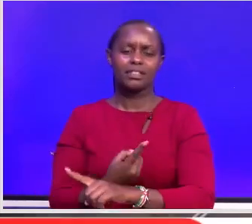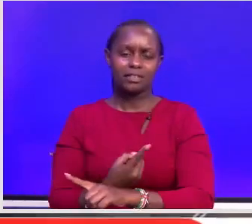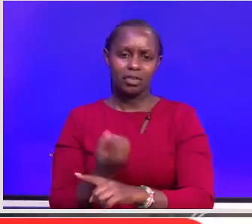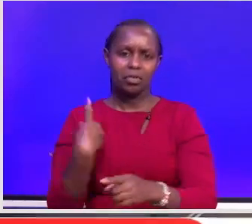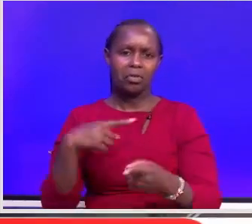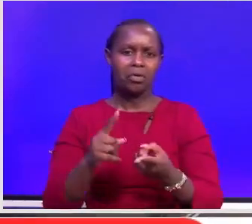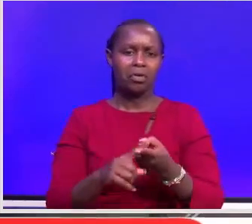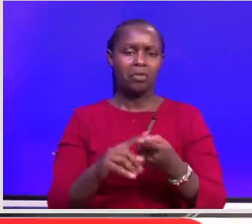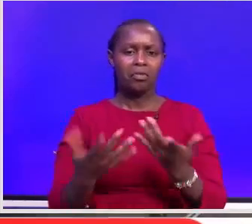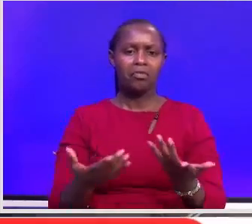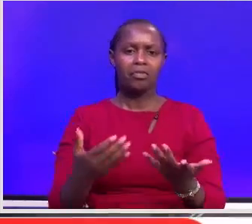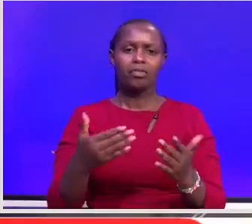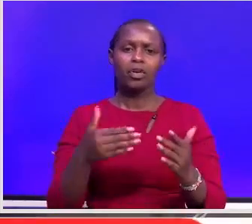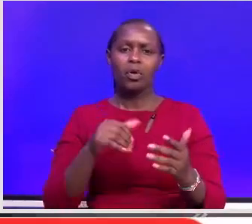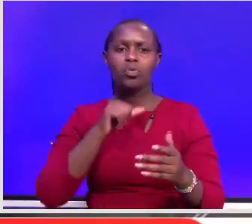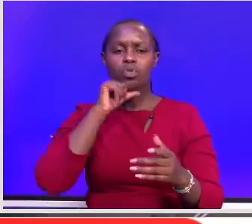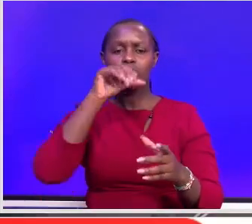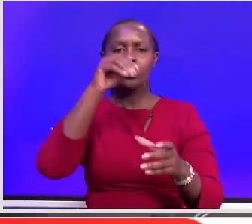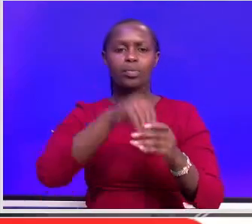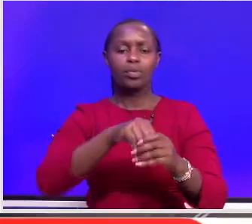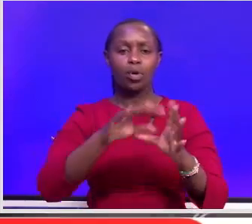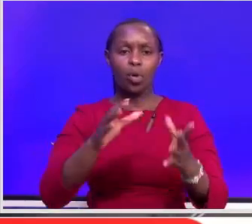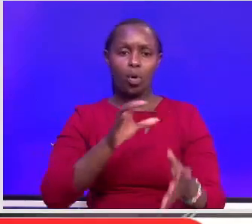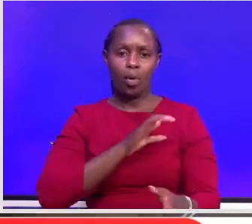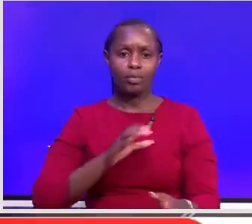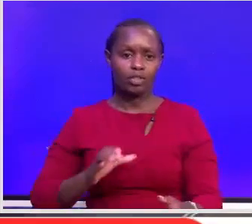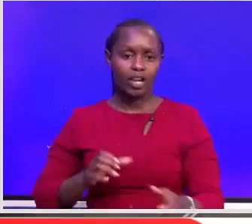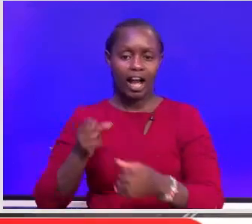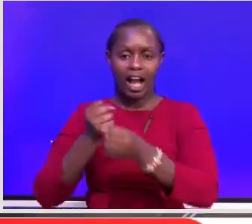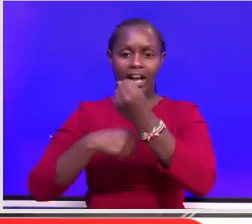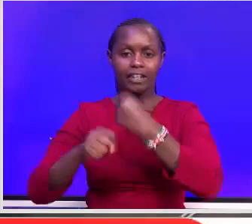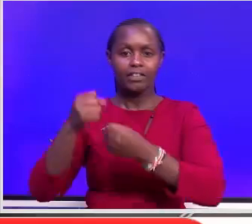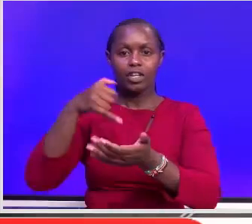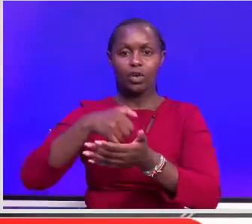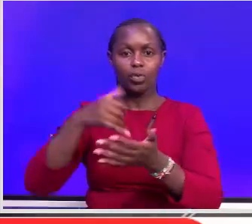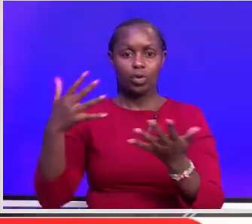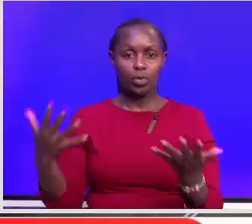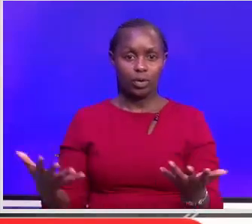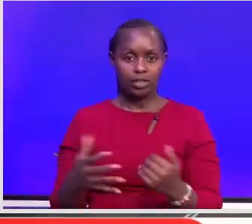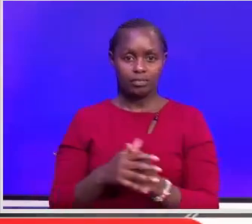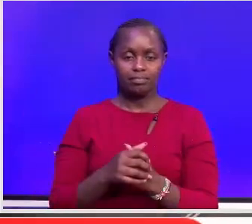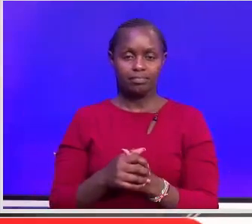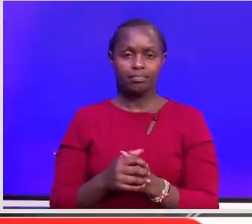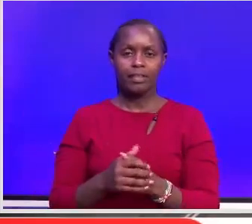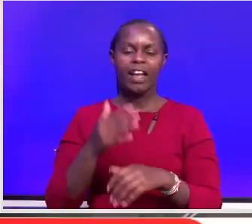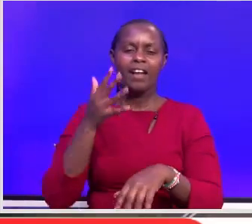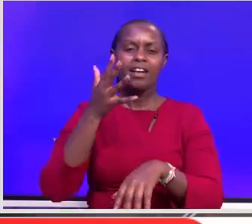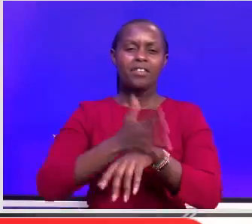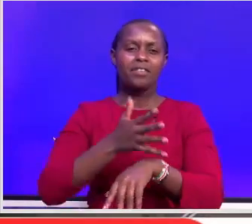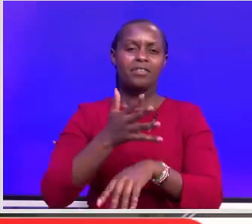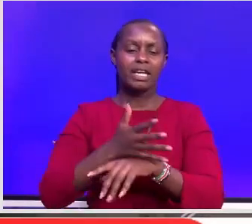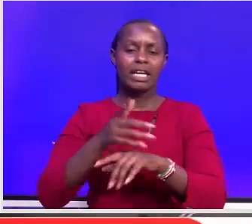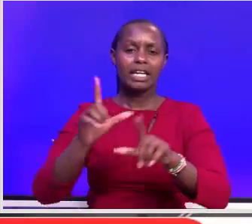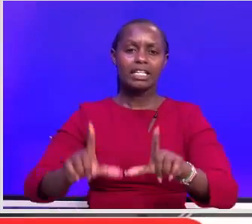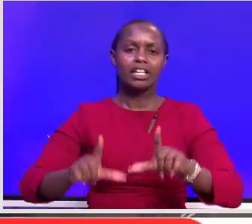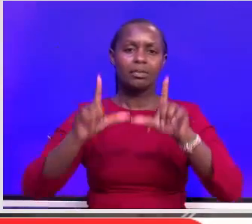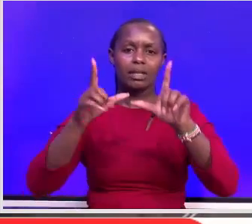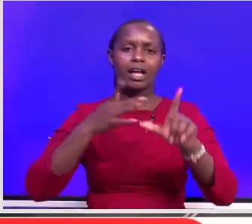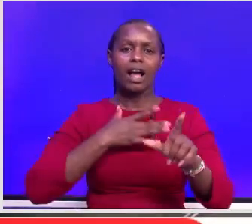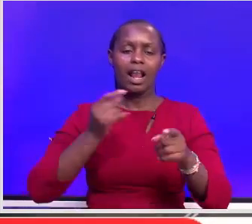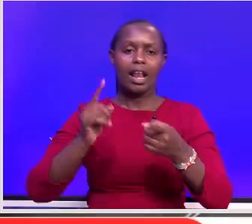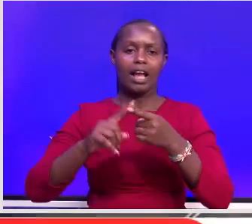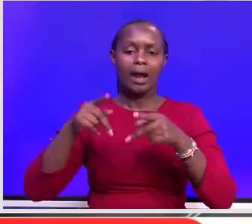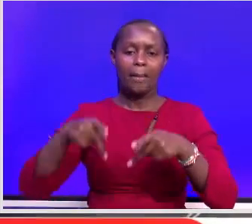commission. Some of these activities include issuing fake documents such as